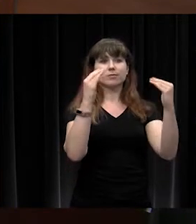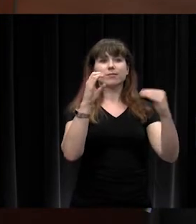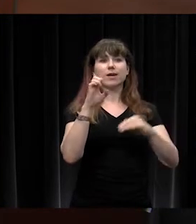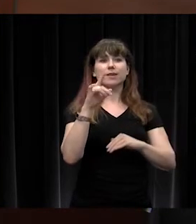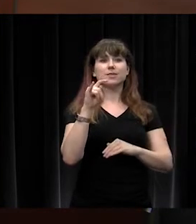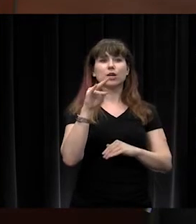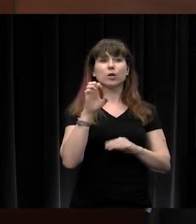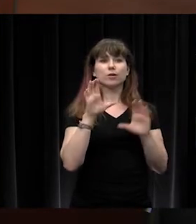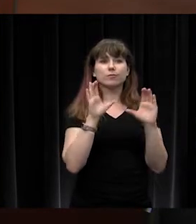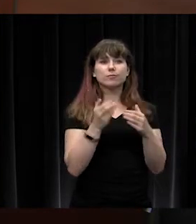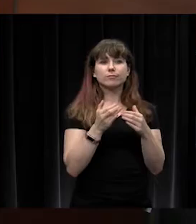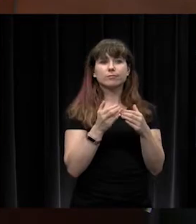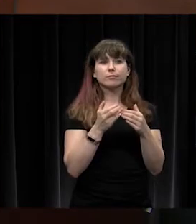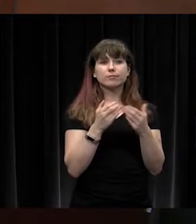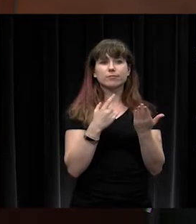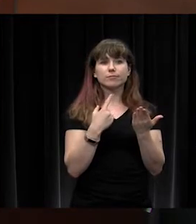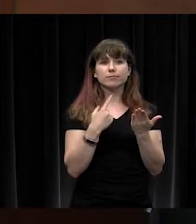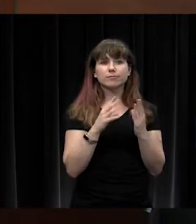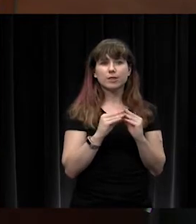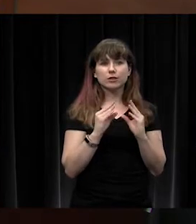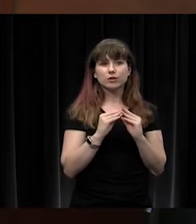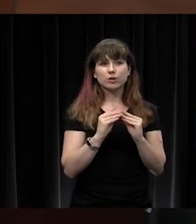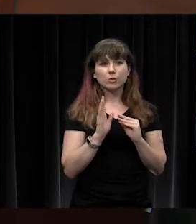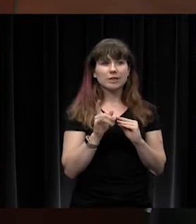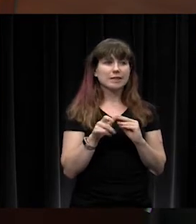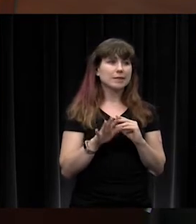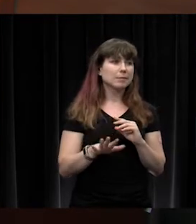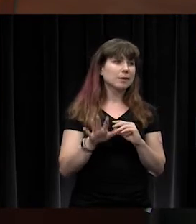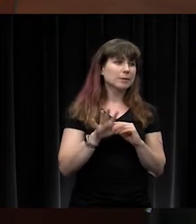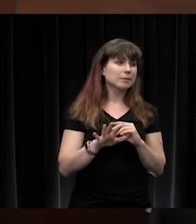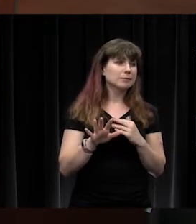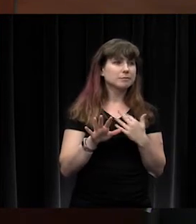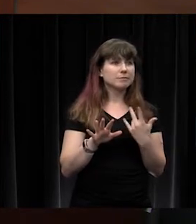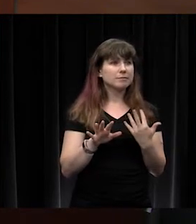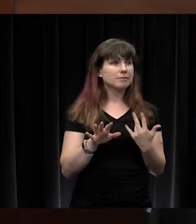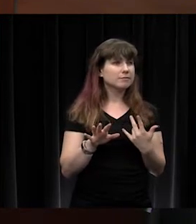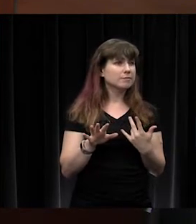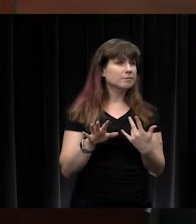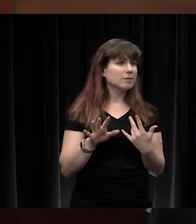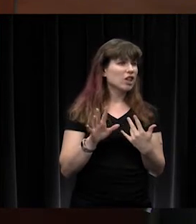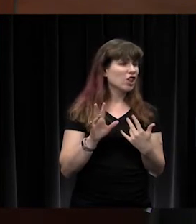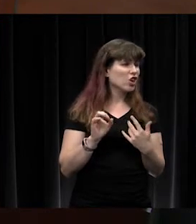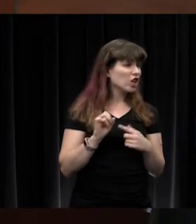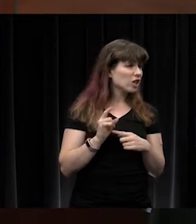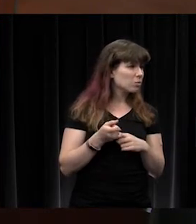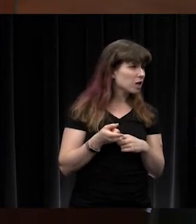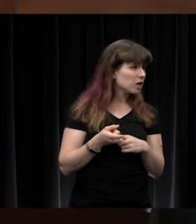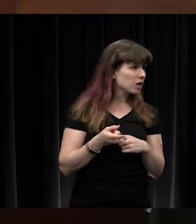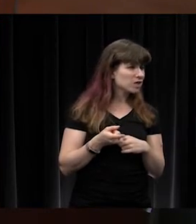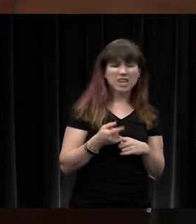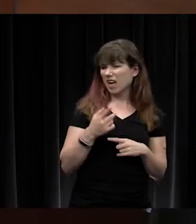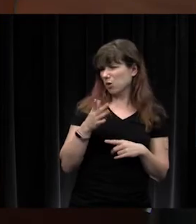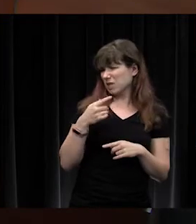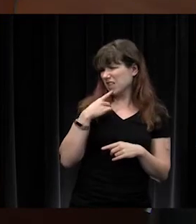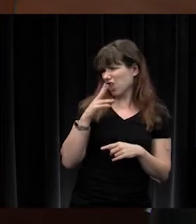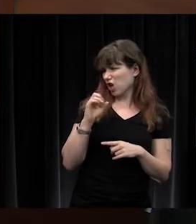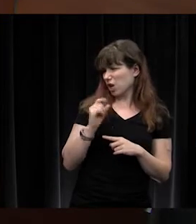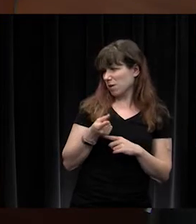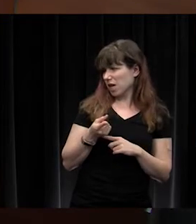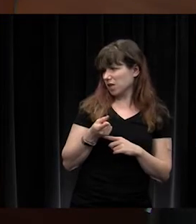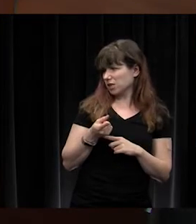have an executive session. We need about 30. I'd say 30 minutes. 30